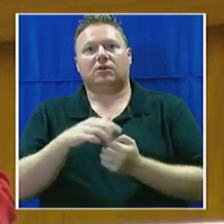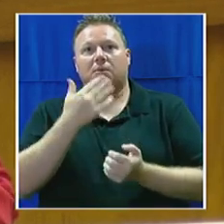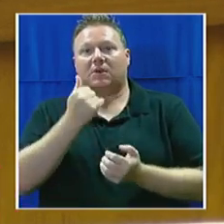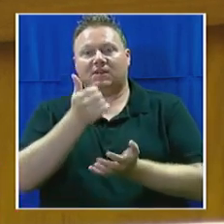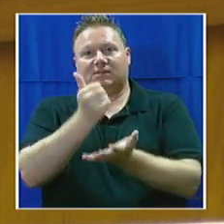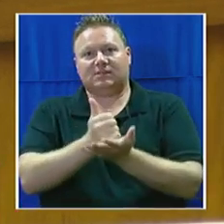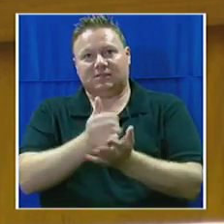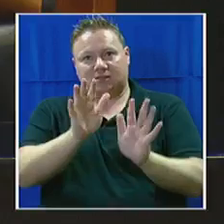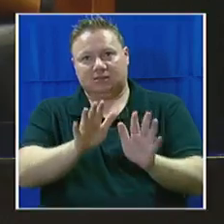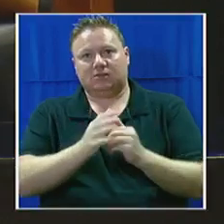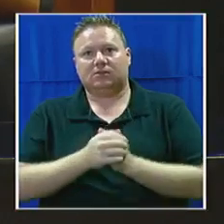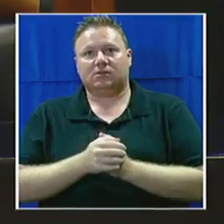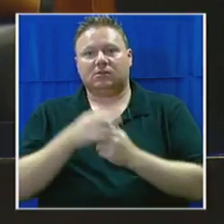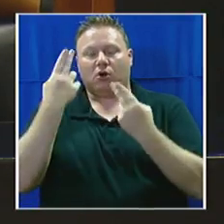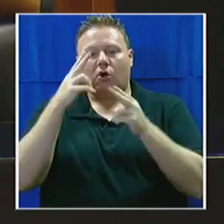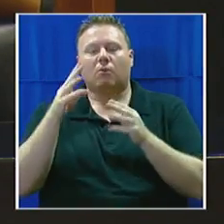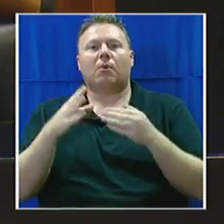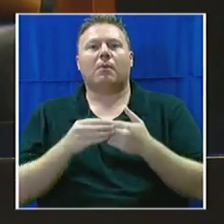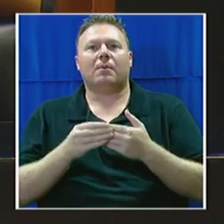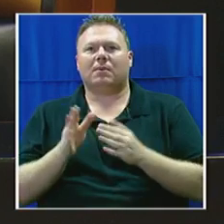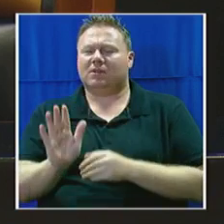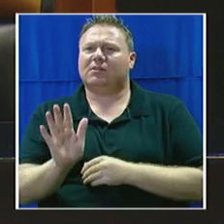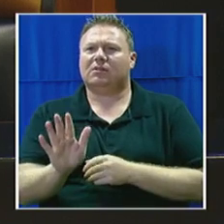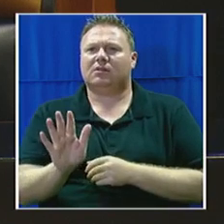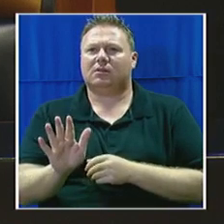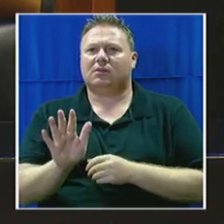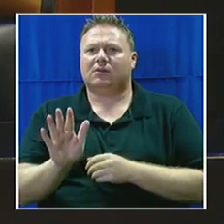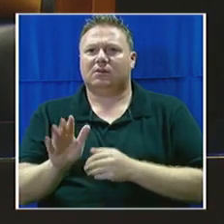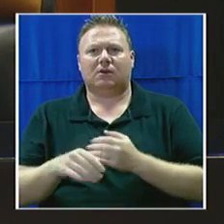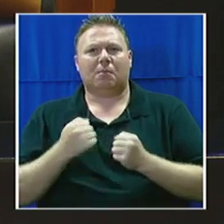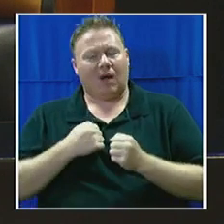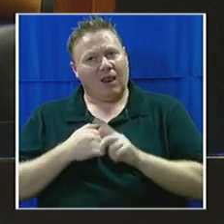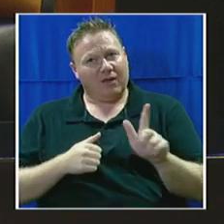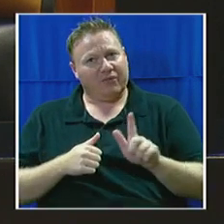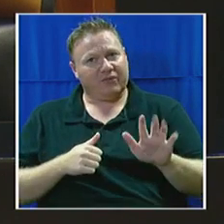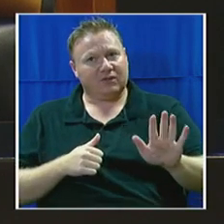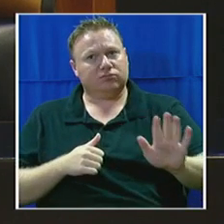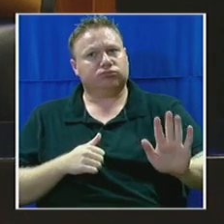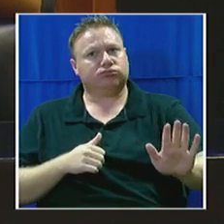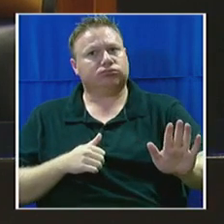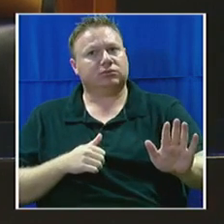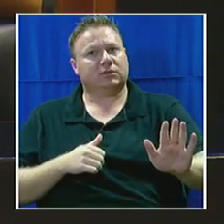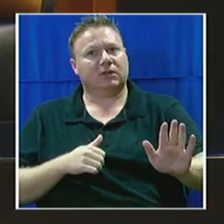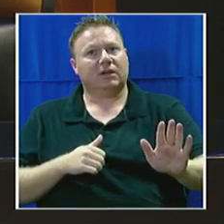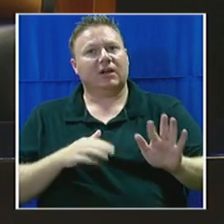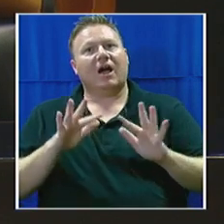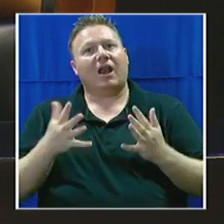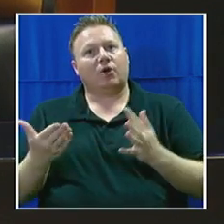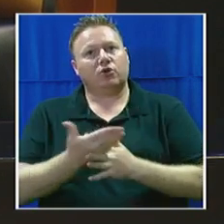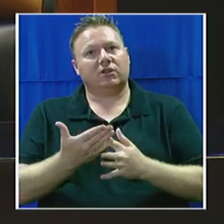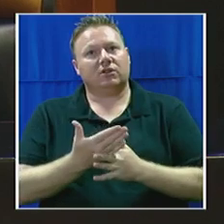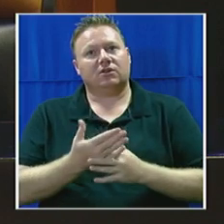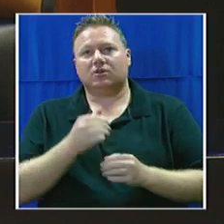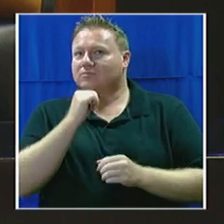just stop there, please? Honourable members to my left, you are allowed to interject, but you are